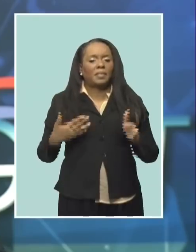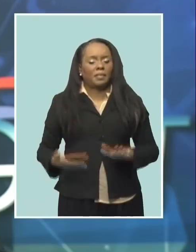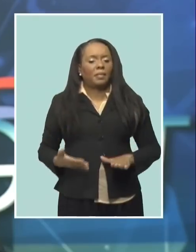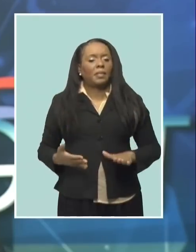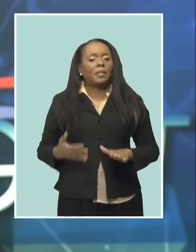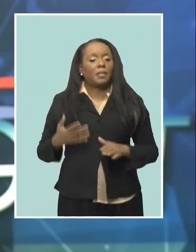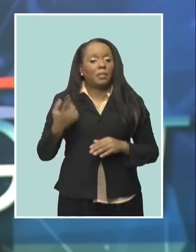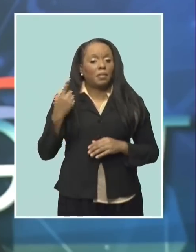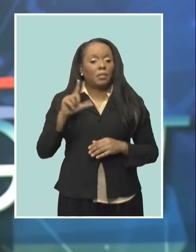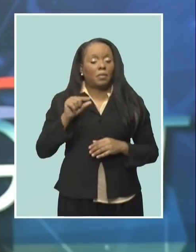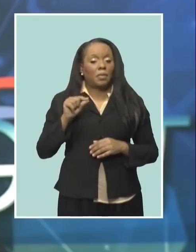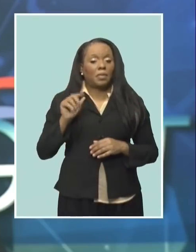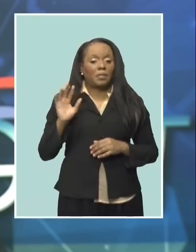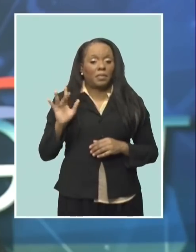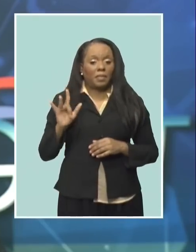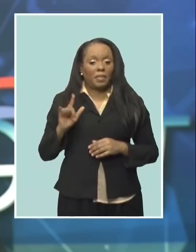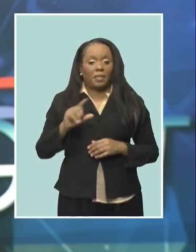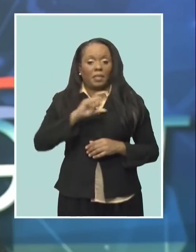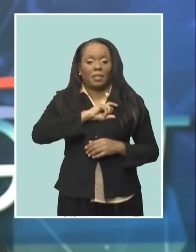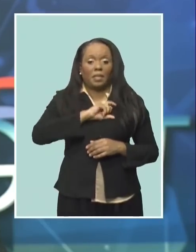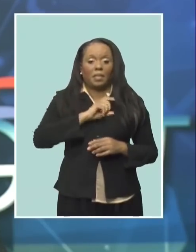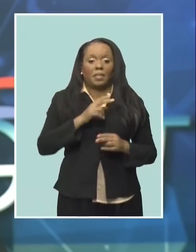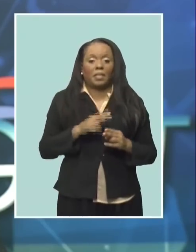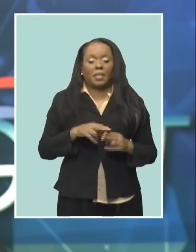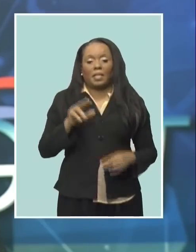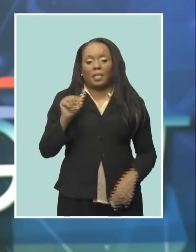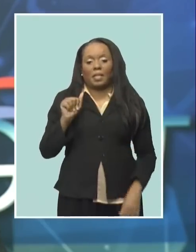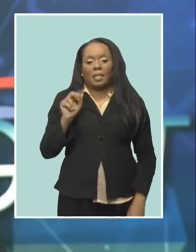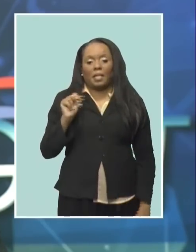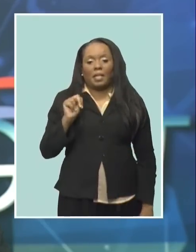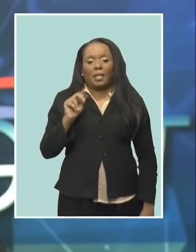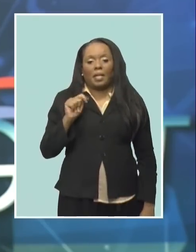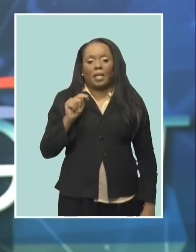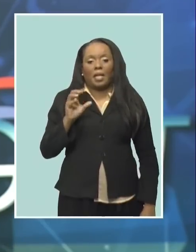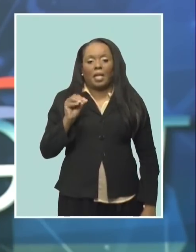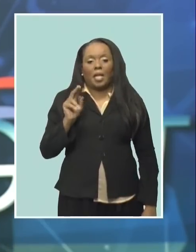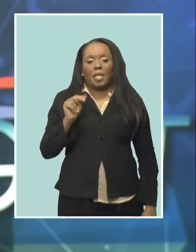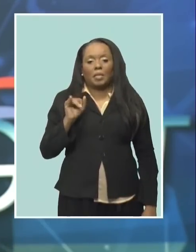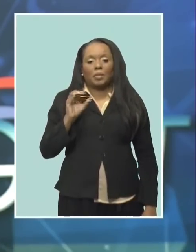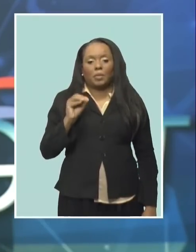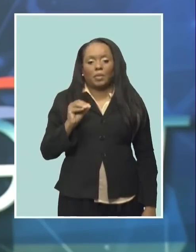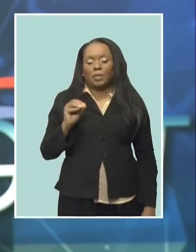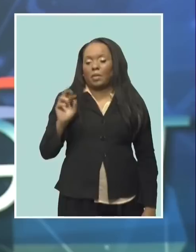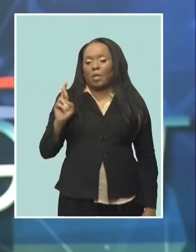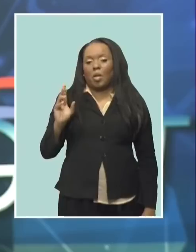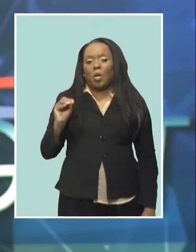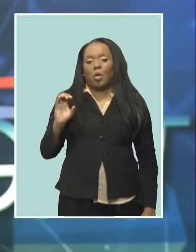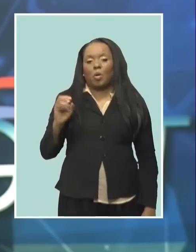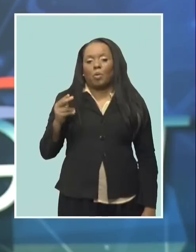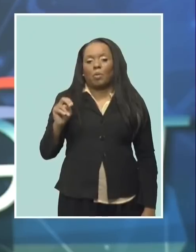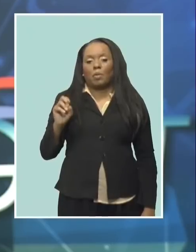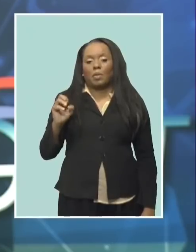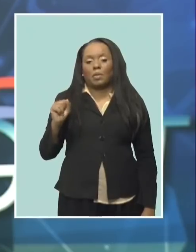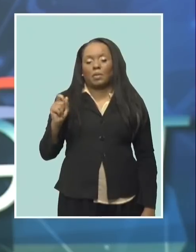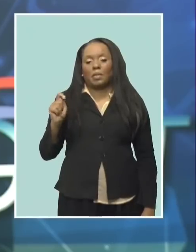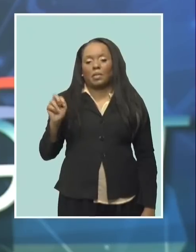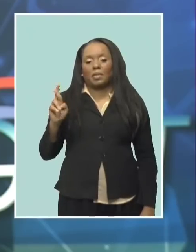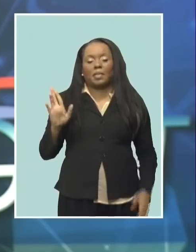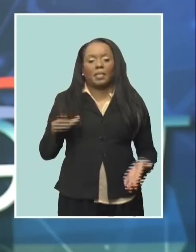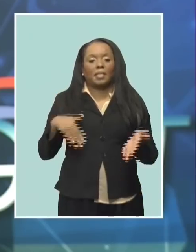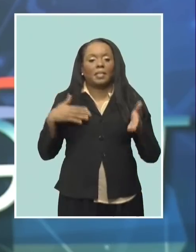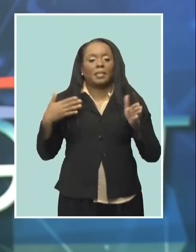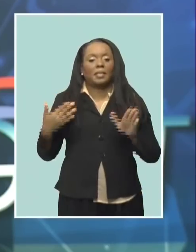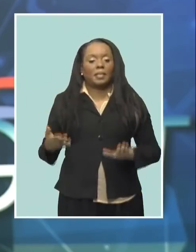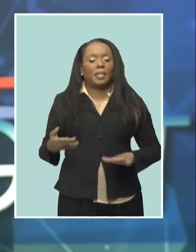for 2025. Officer Antonio Rochester died in an accident along Tudor Bridge, St. Michael. Anesta Henry has